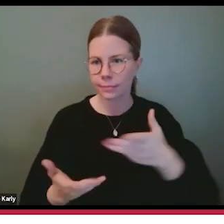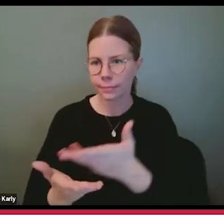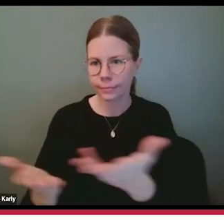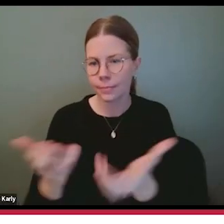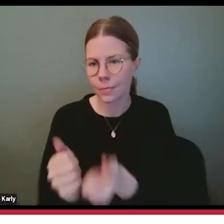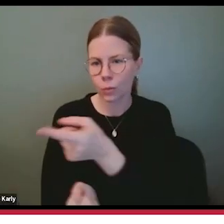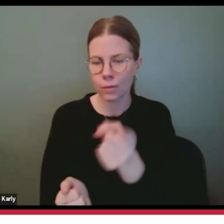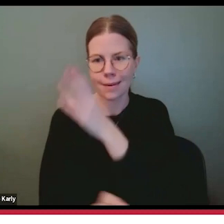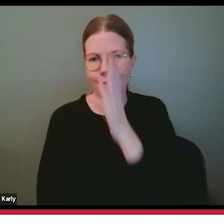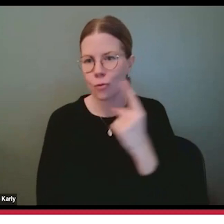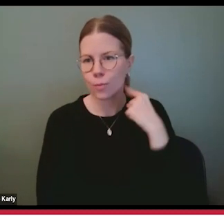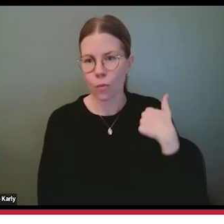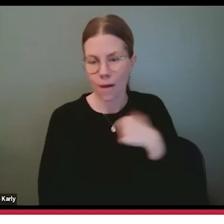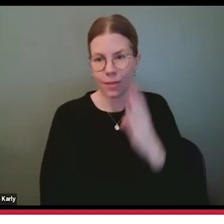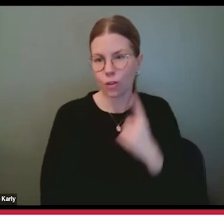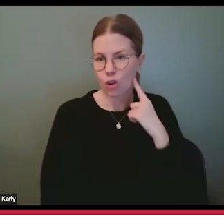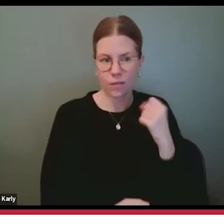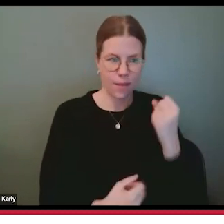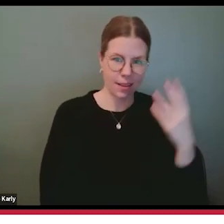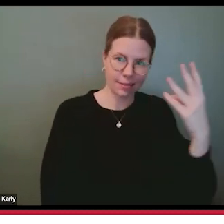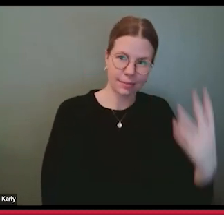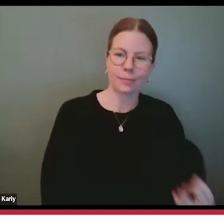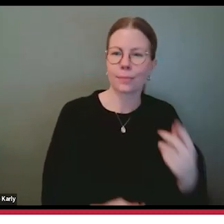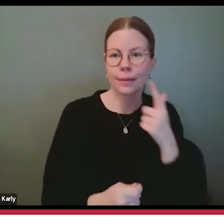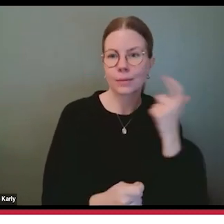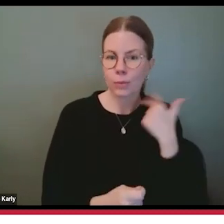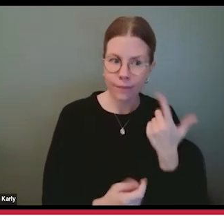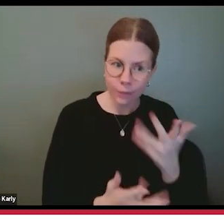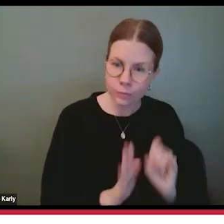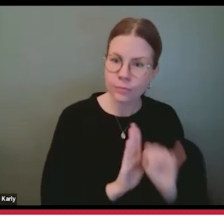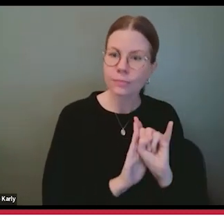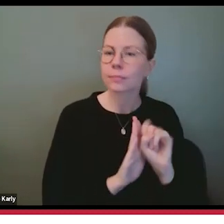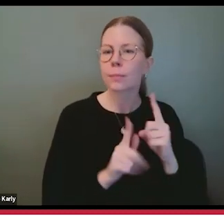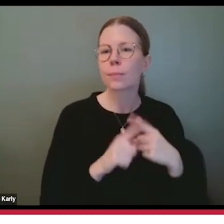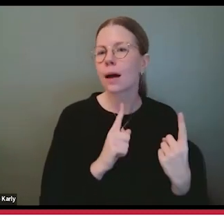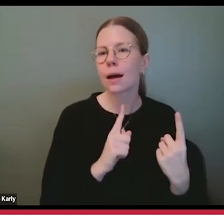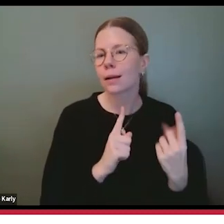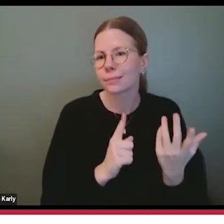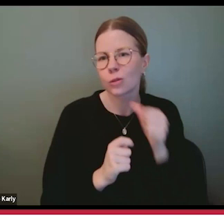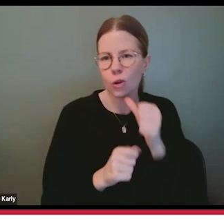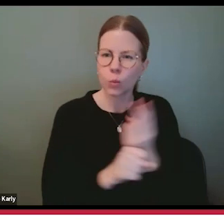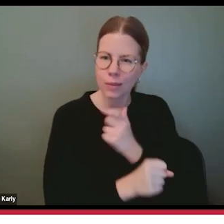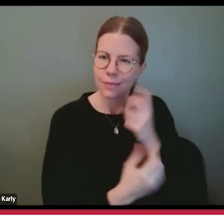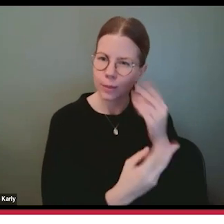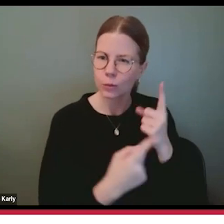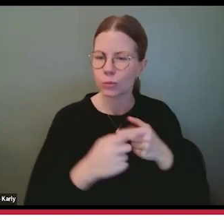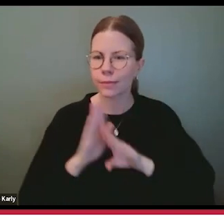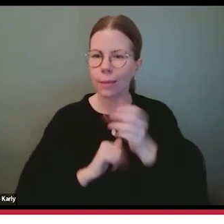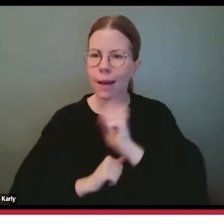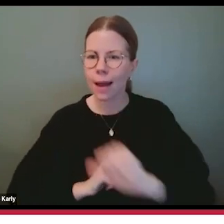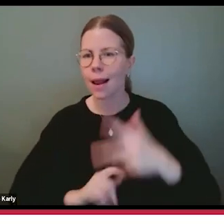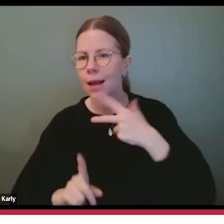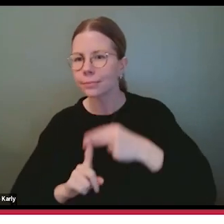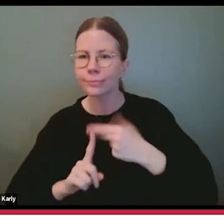because we basically have not been doing much to counteract most of them as well. So you can